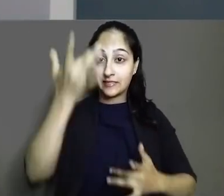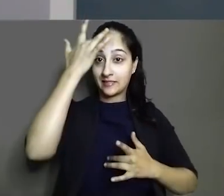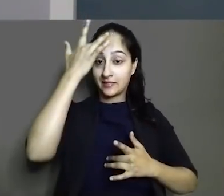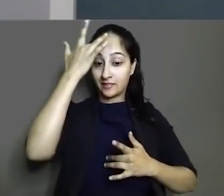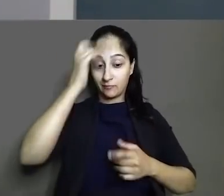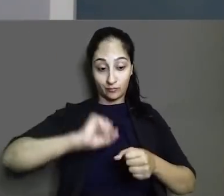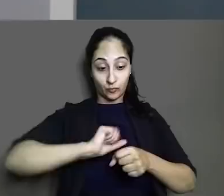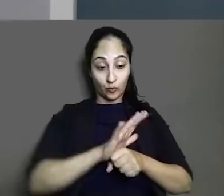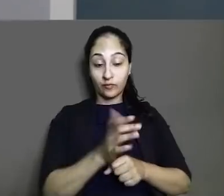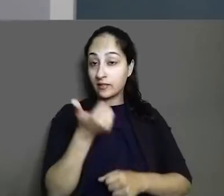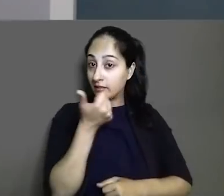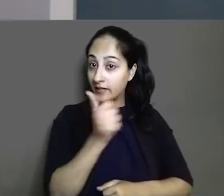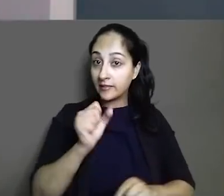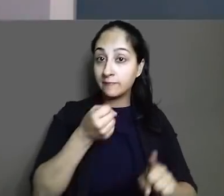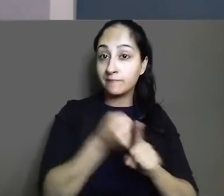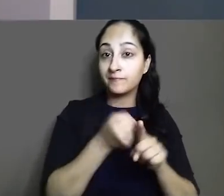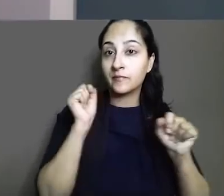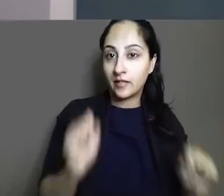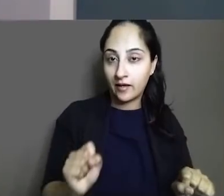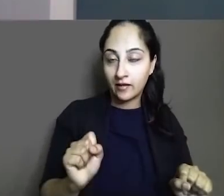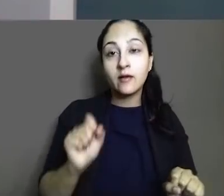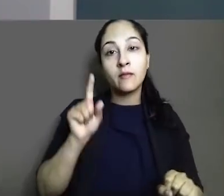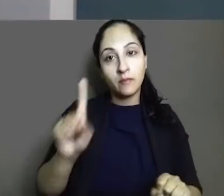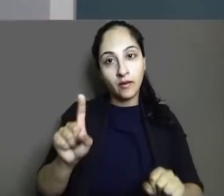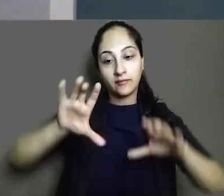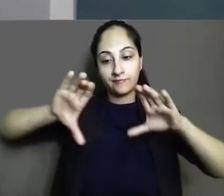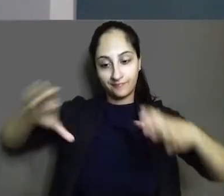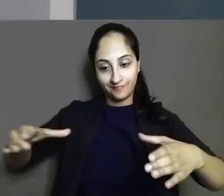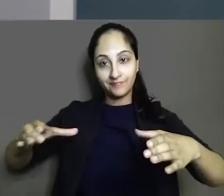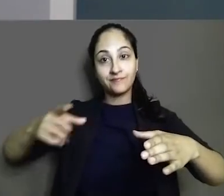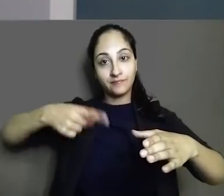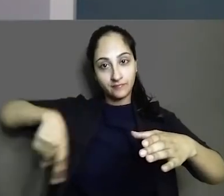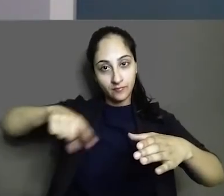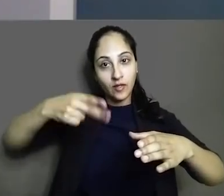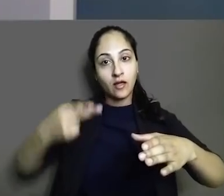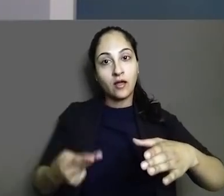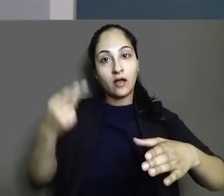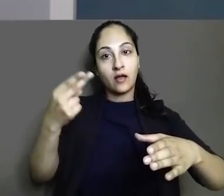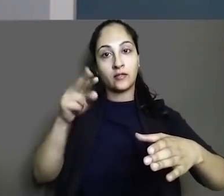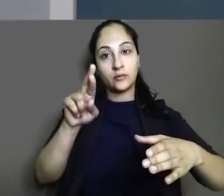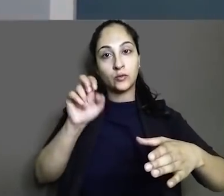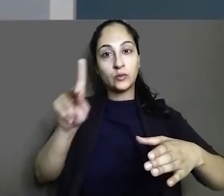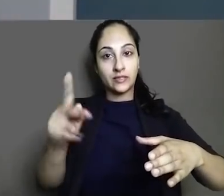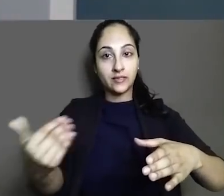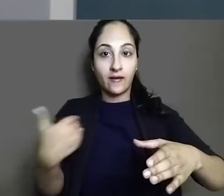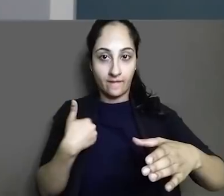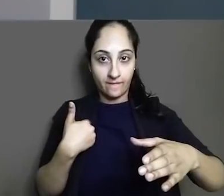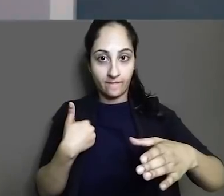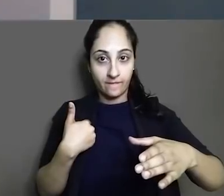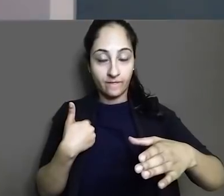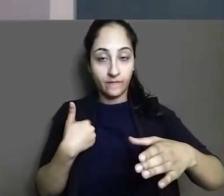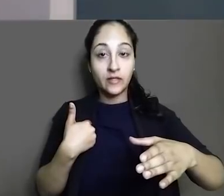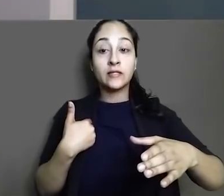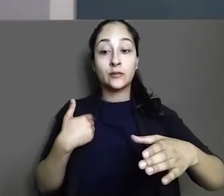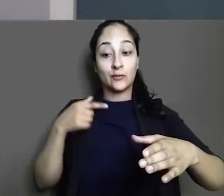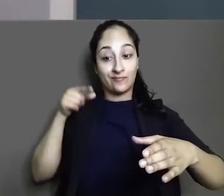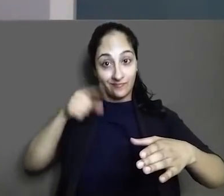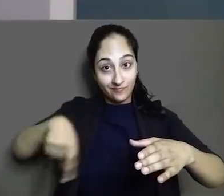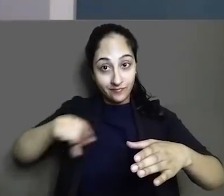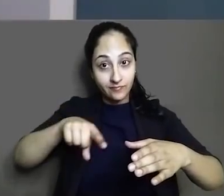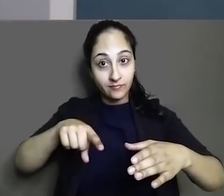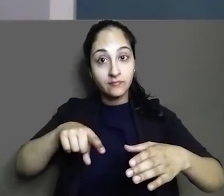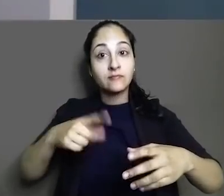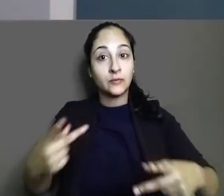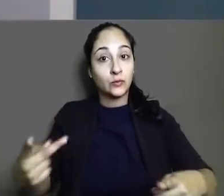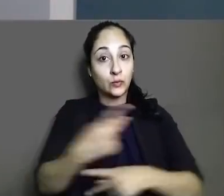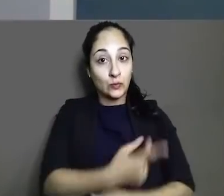us can get COVID, but there are some people who are at increased risk of exposure to the virus, and there are some people who are at increased